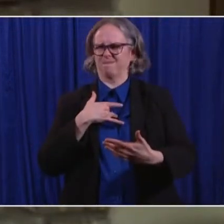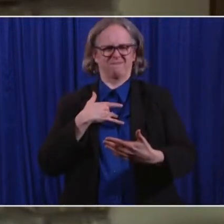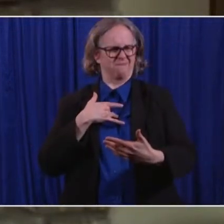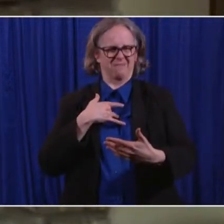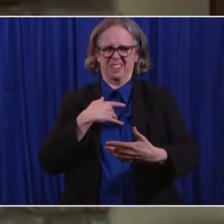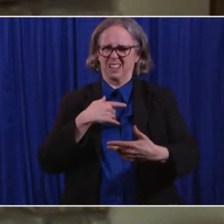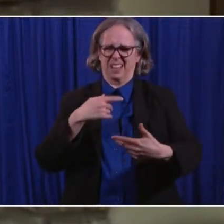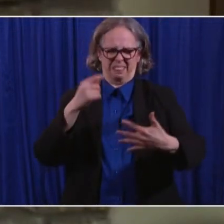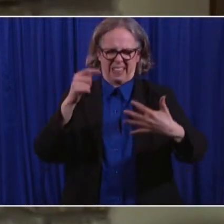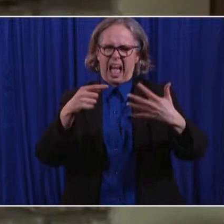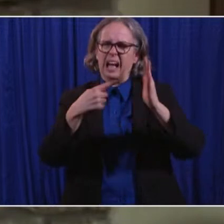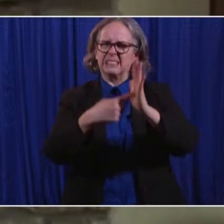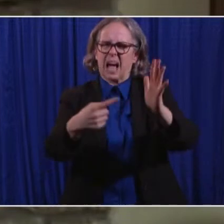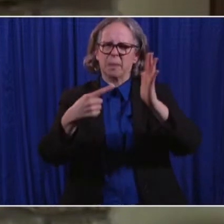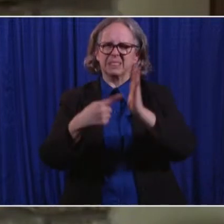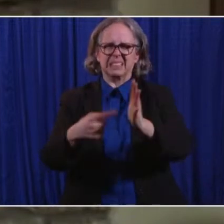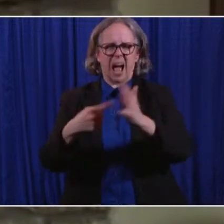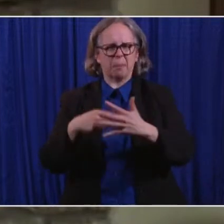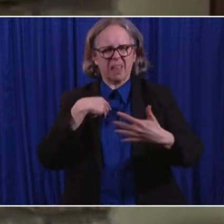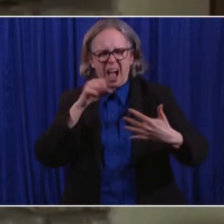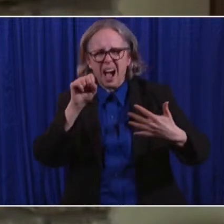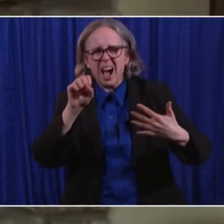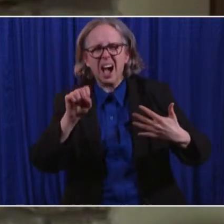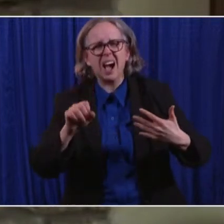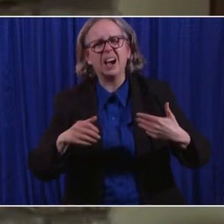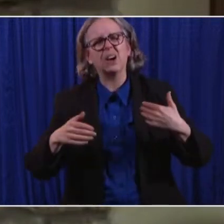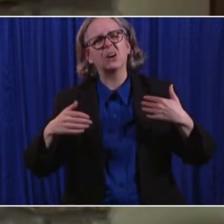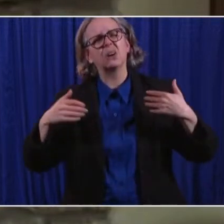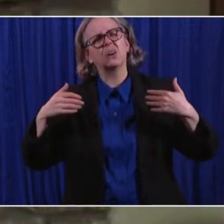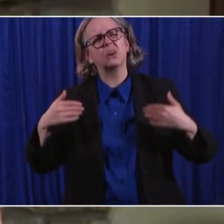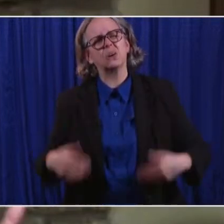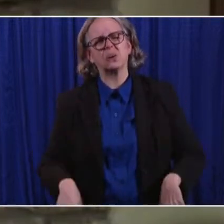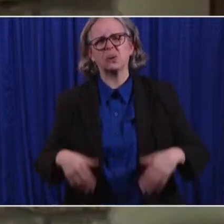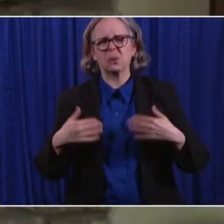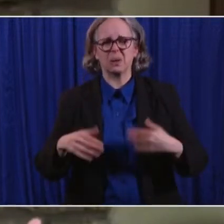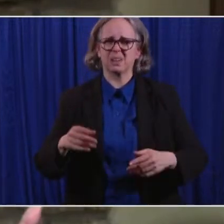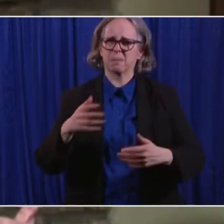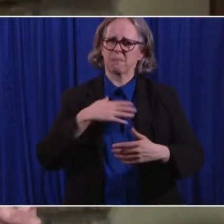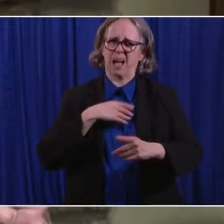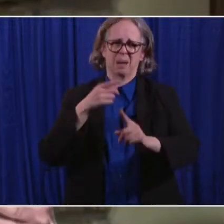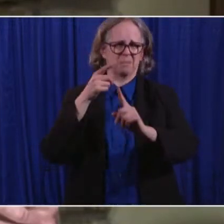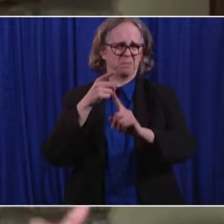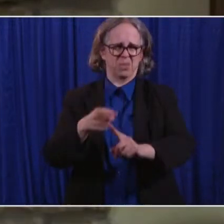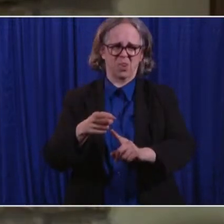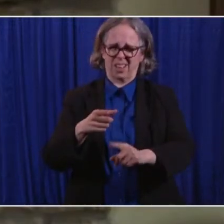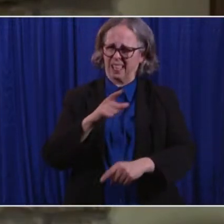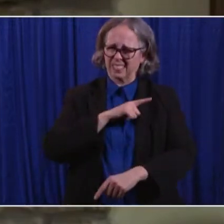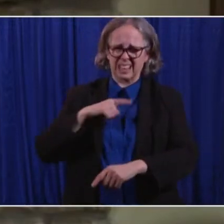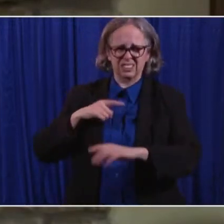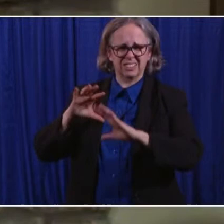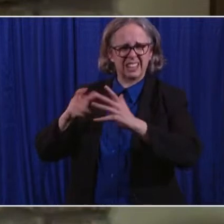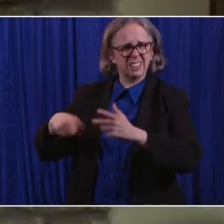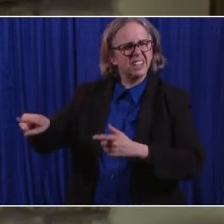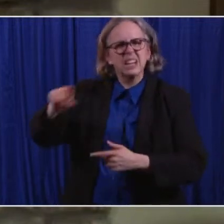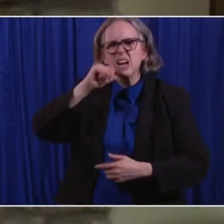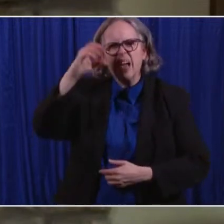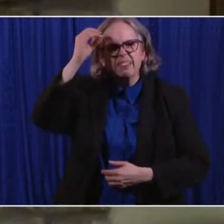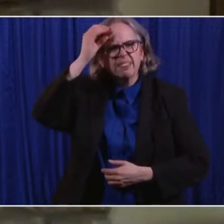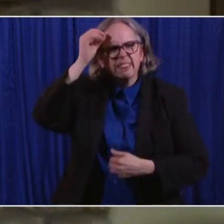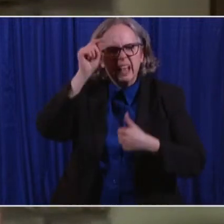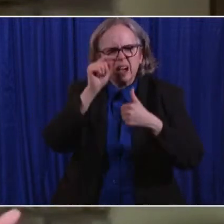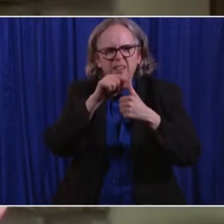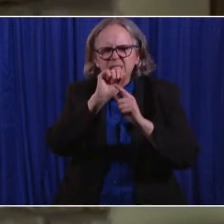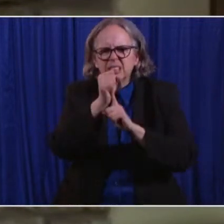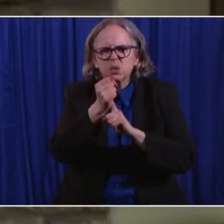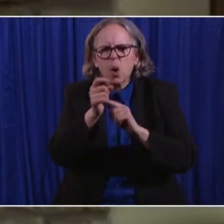Assembly just, did not take this all the way through to the ramifications